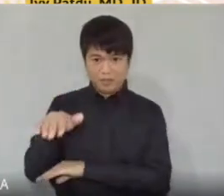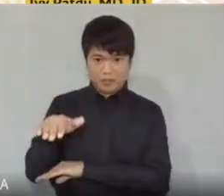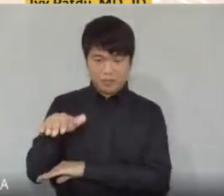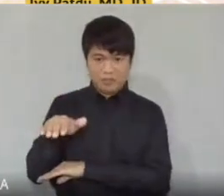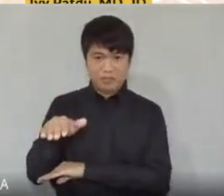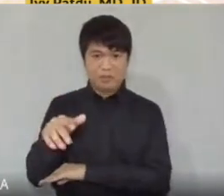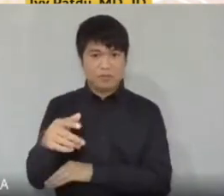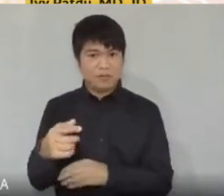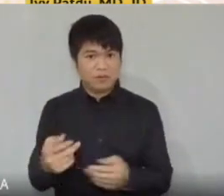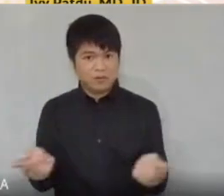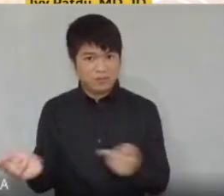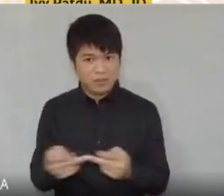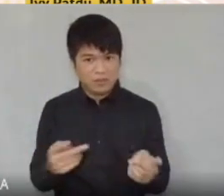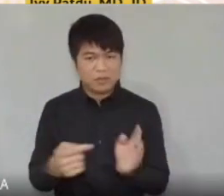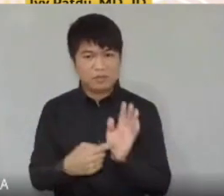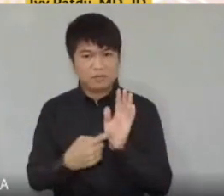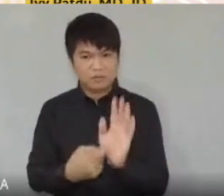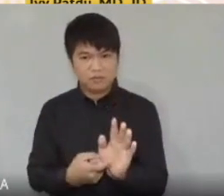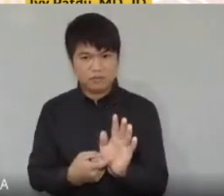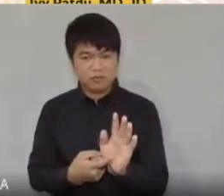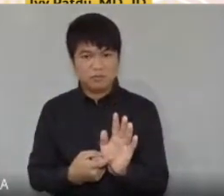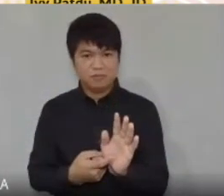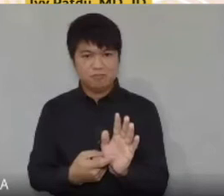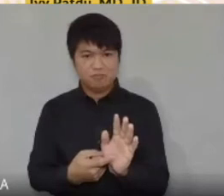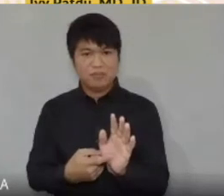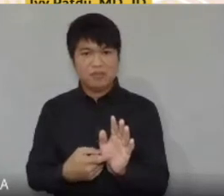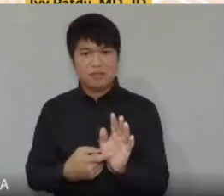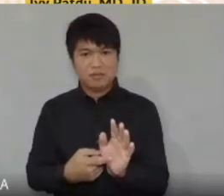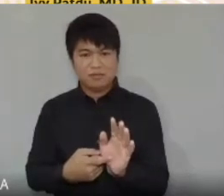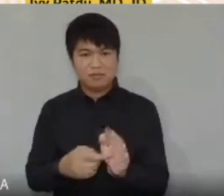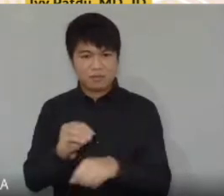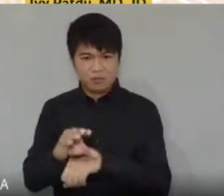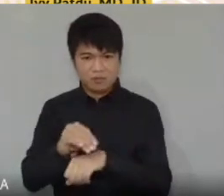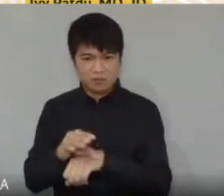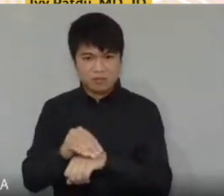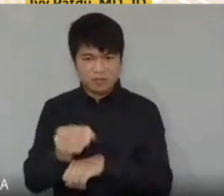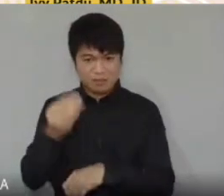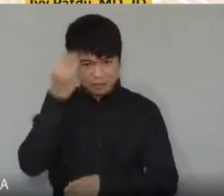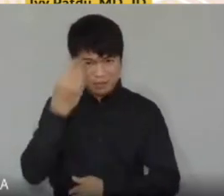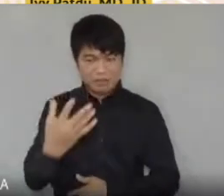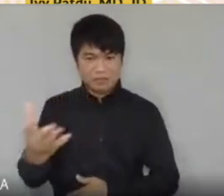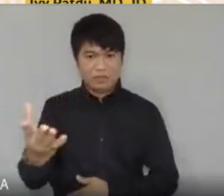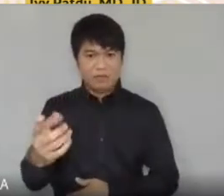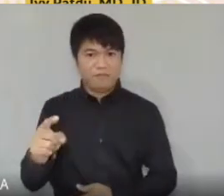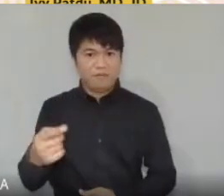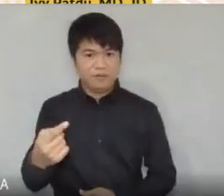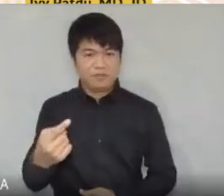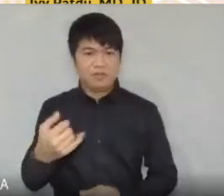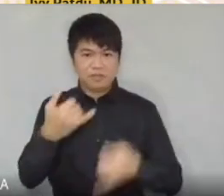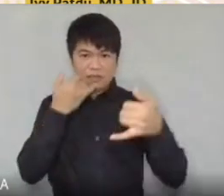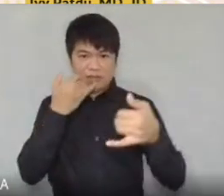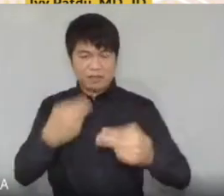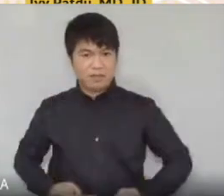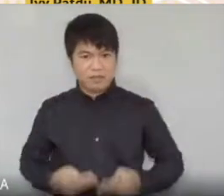Next Generation Healthcare Workers. Yan. So featured are Dr. Nemel Vahutagana, the former dean of